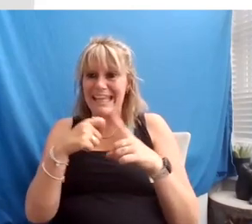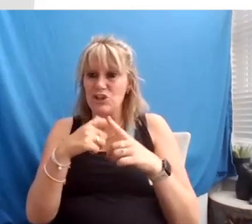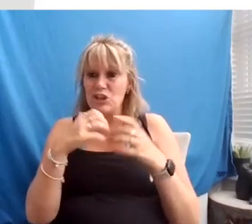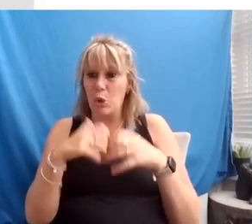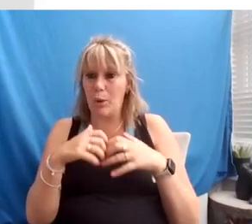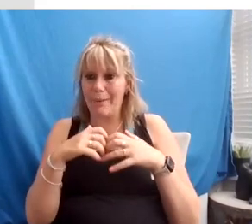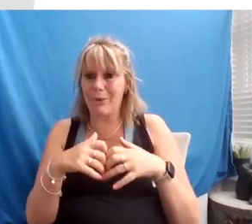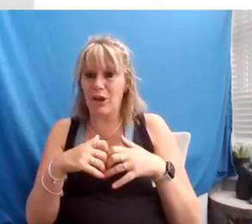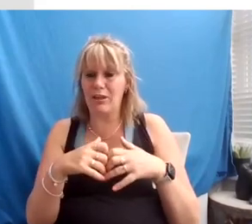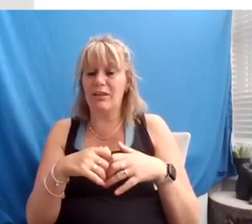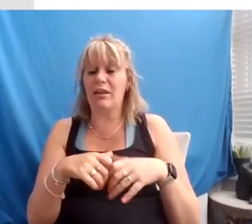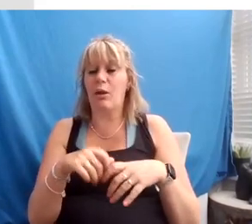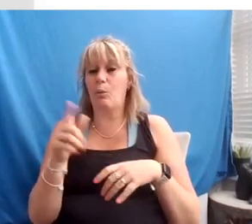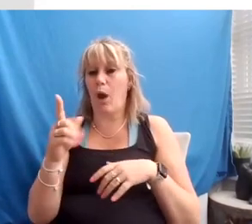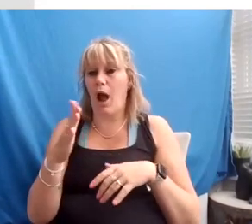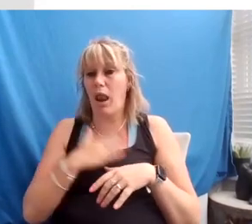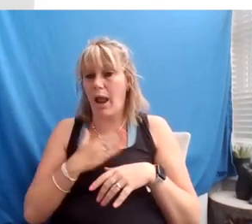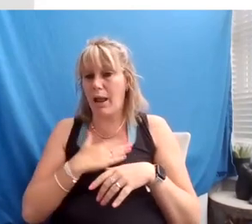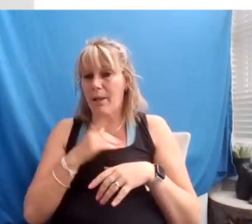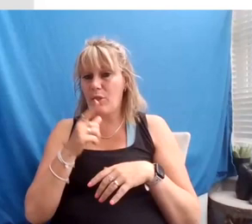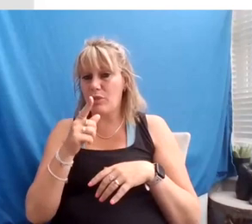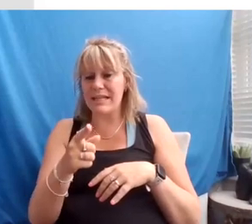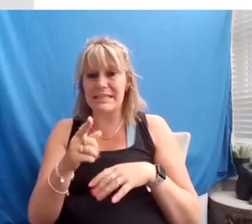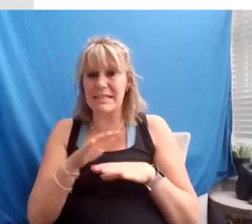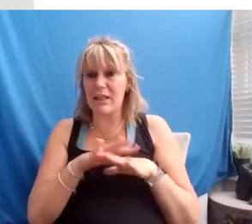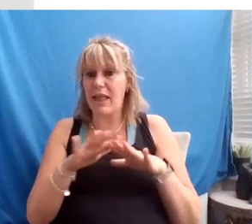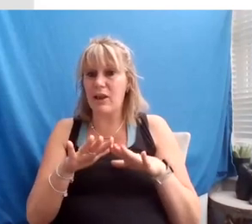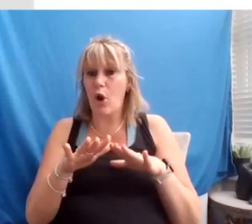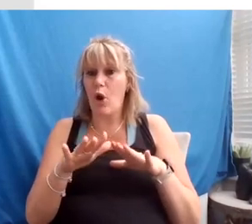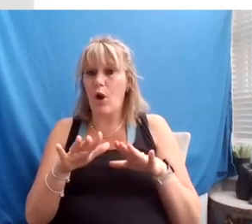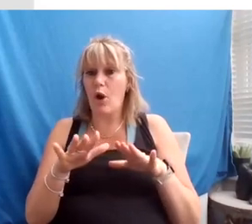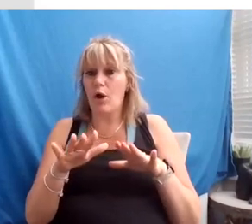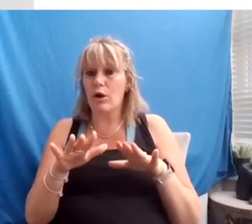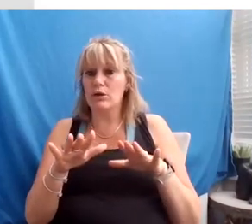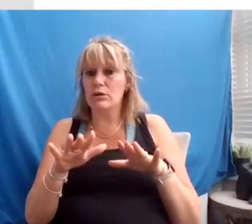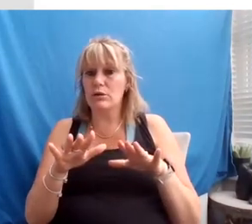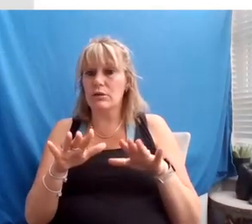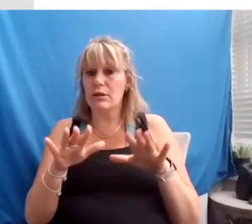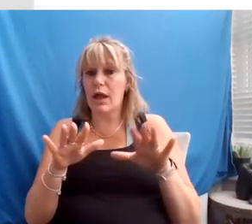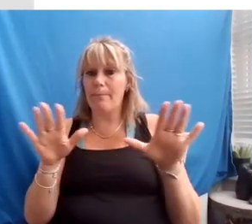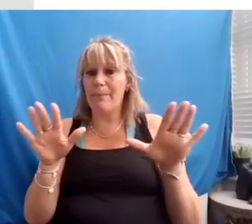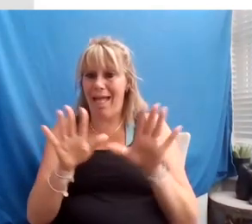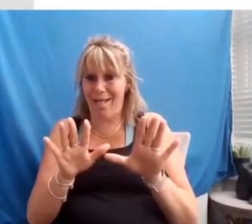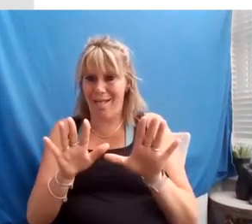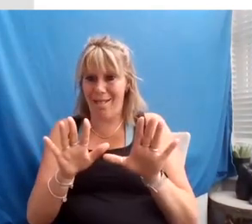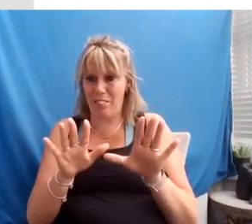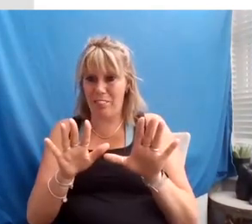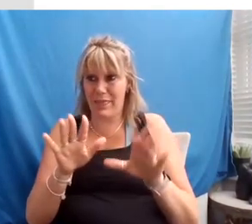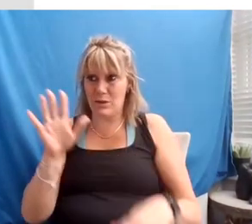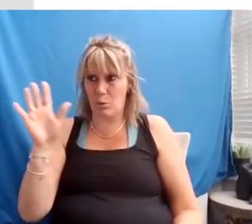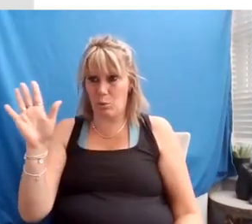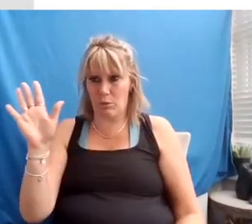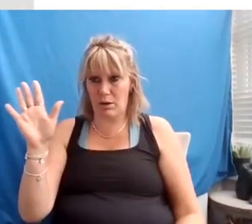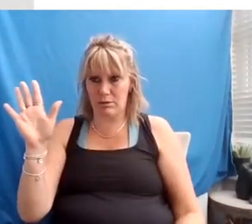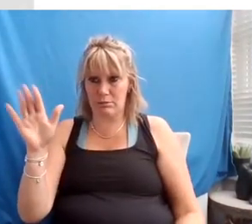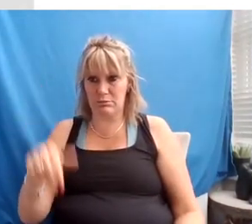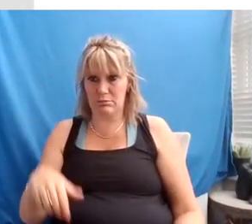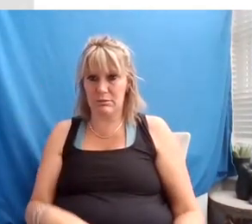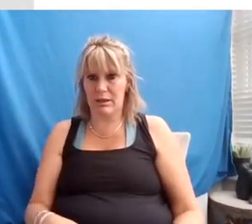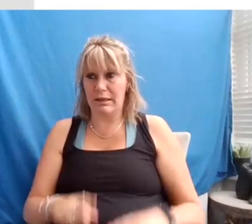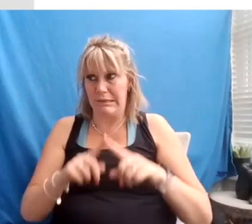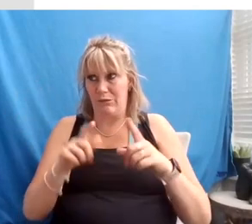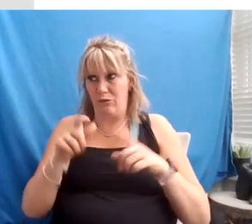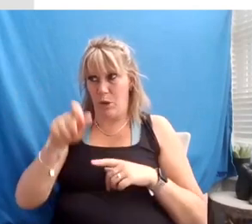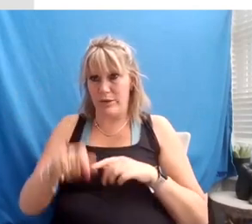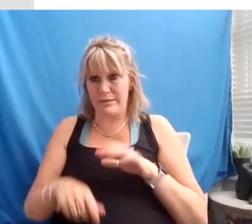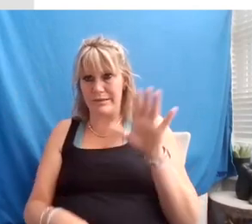like about this is that they're not a pair of hands, they're two separate hands. And that's